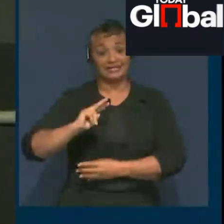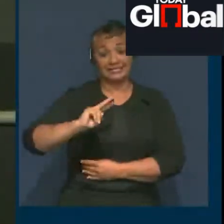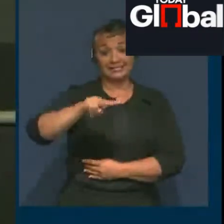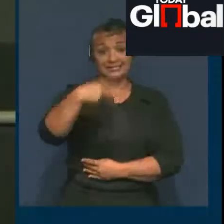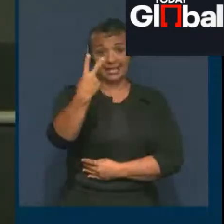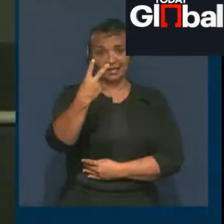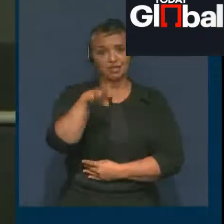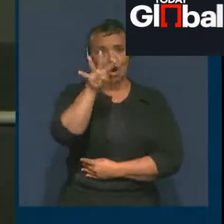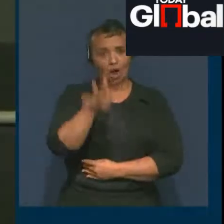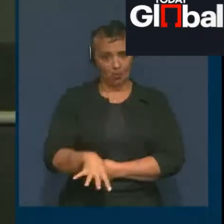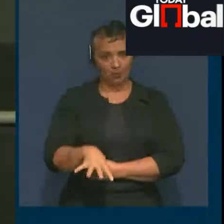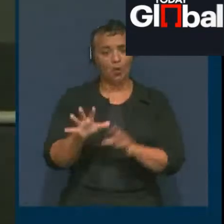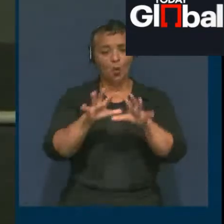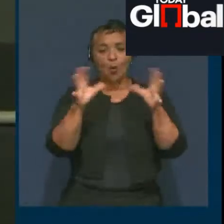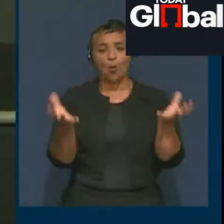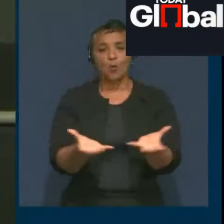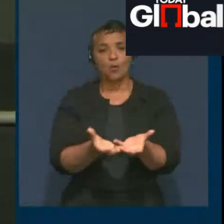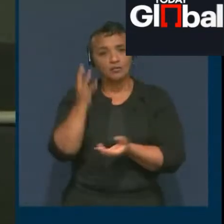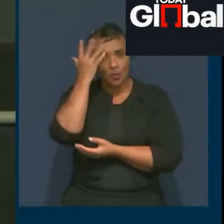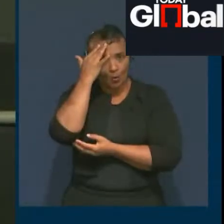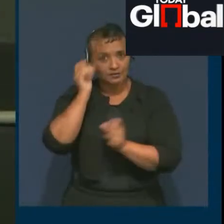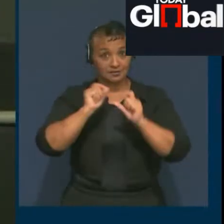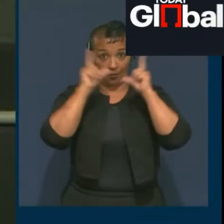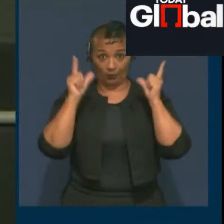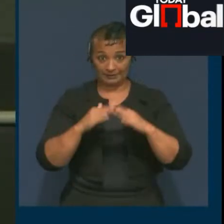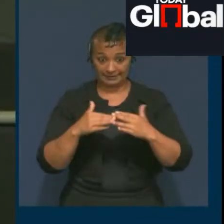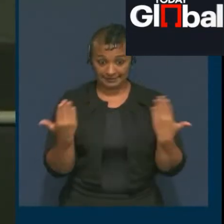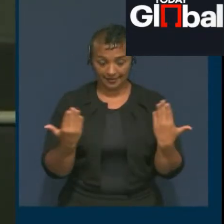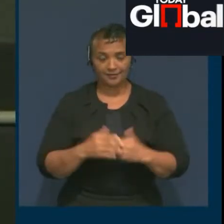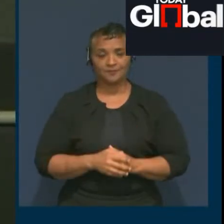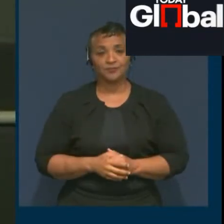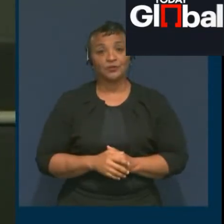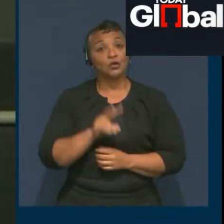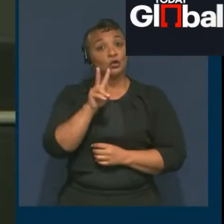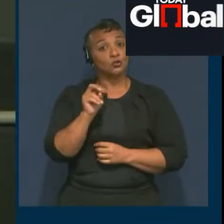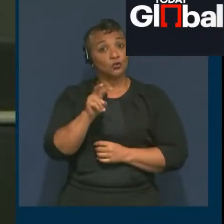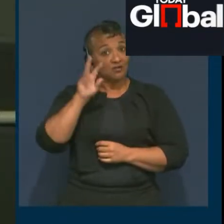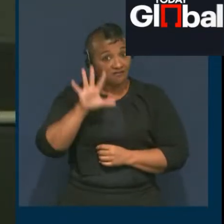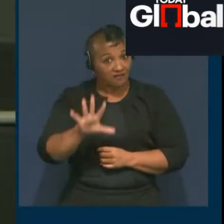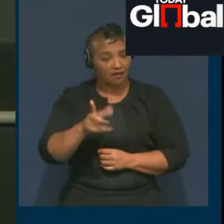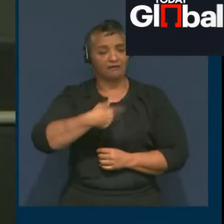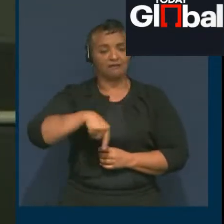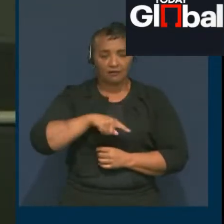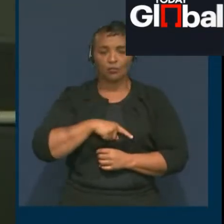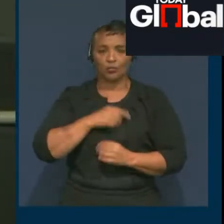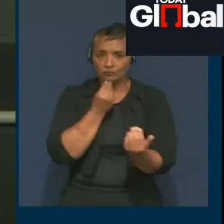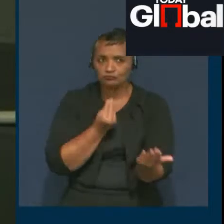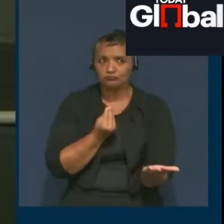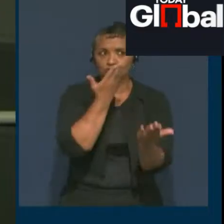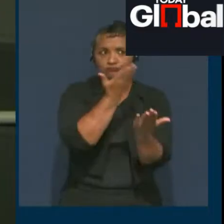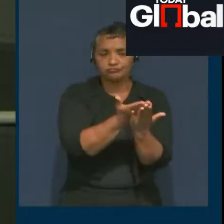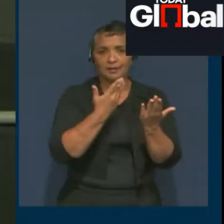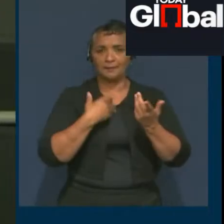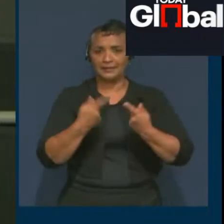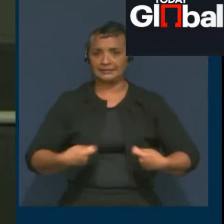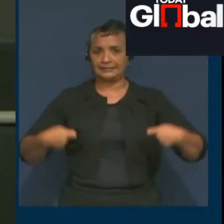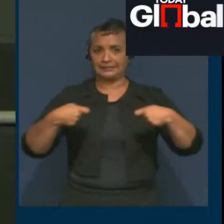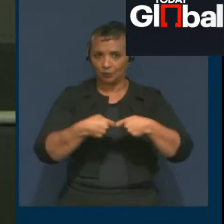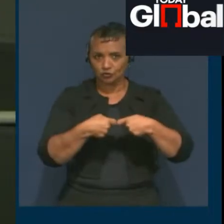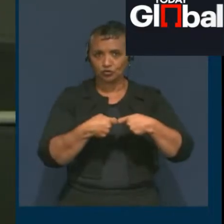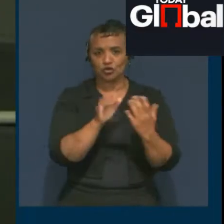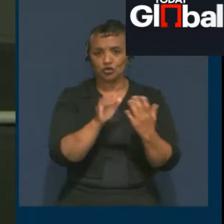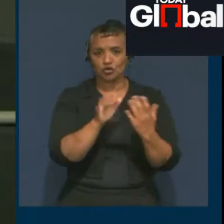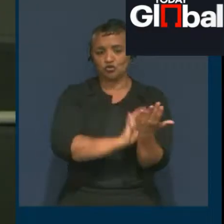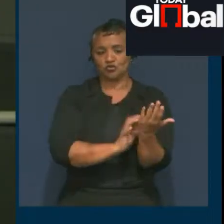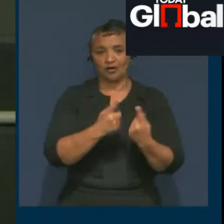World Autism Awareness Day. In 2025, Qatar continued the role by submitting and sponsoring the draft resolution adopted